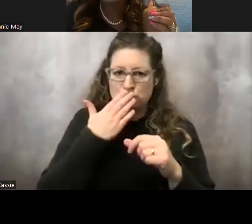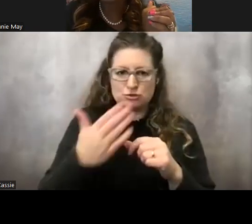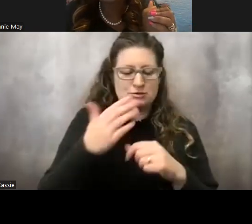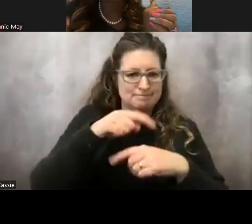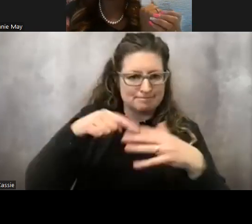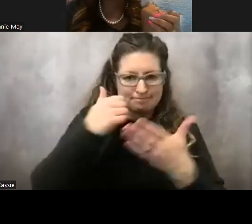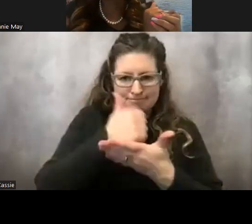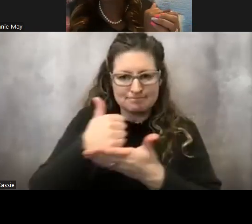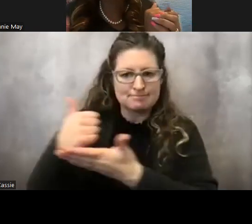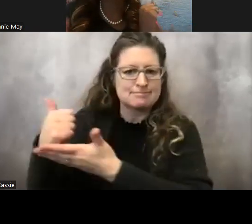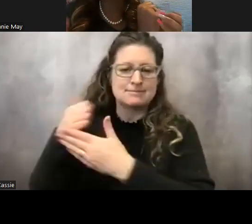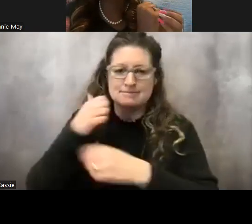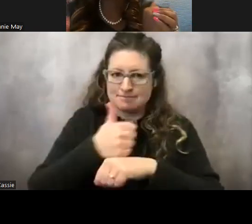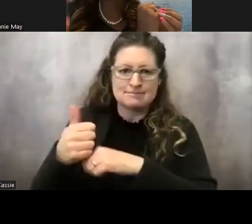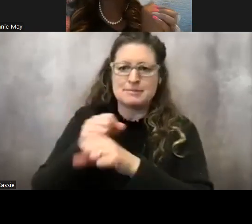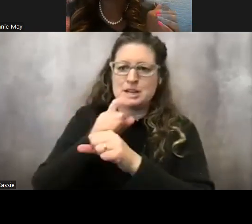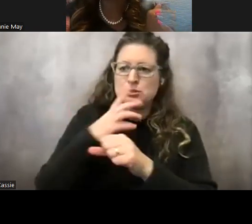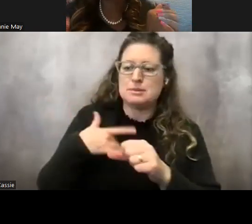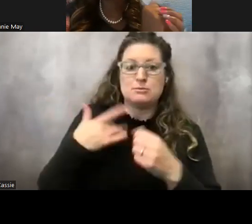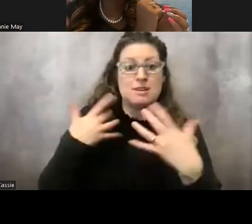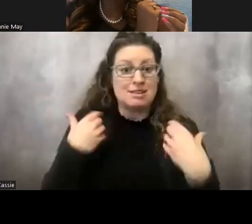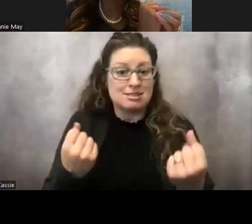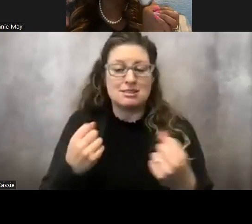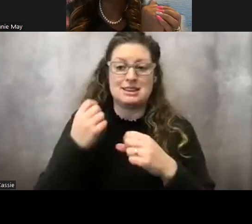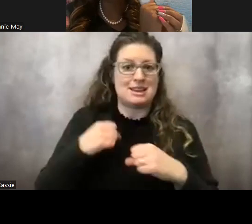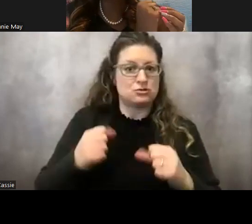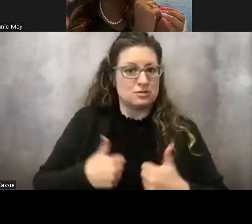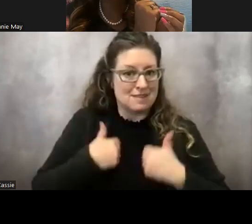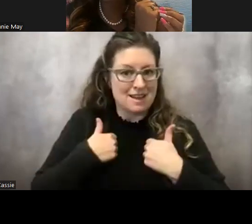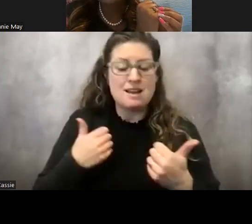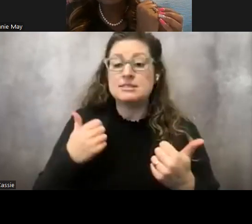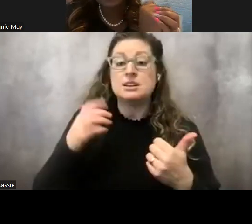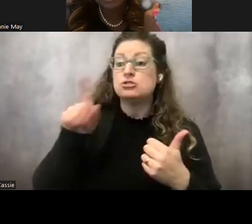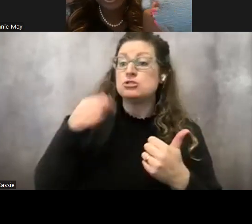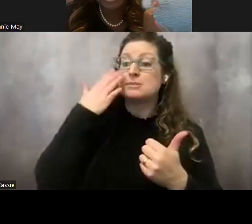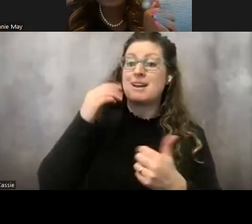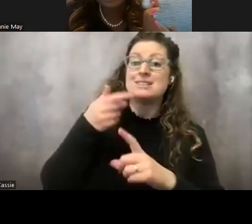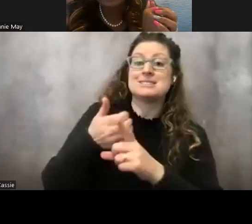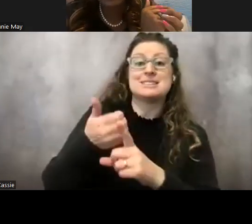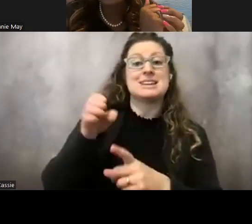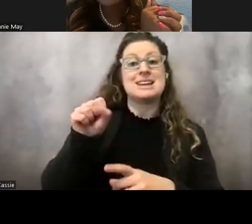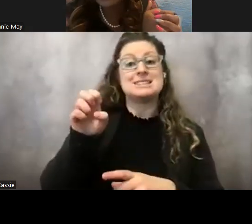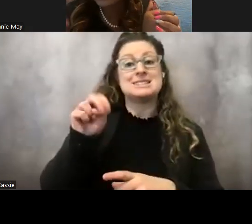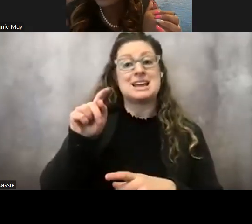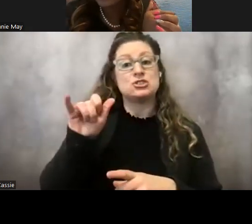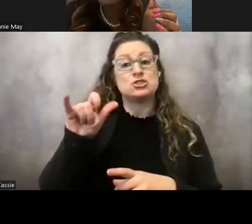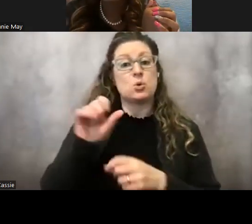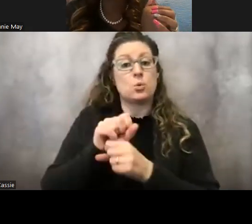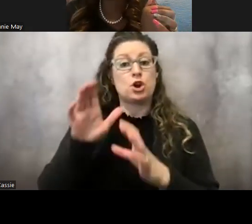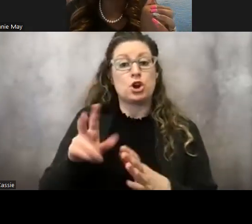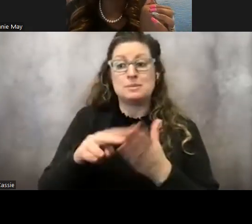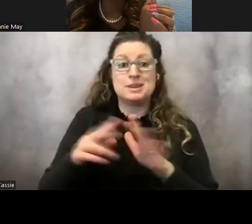the front line. Just because they're an essential worker, that doesn't mean that they're dispensable. And I think that we're